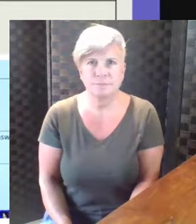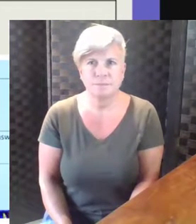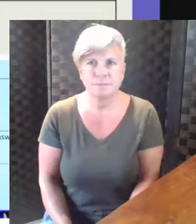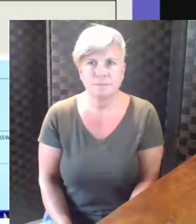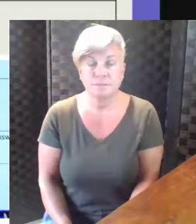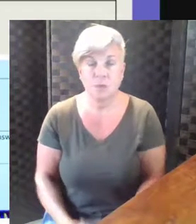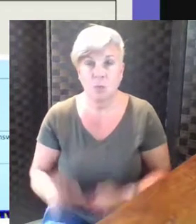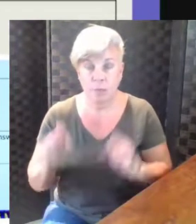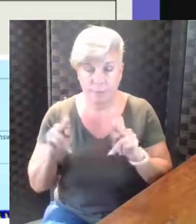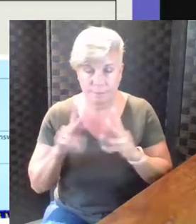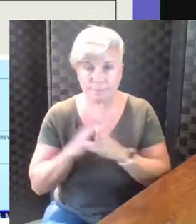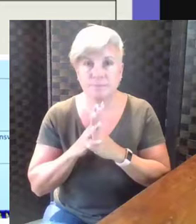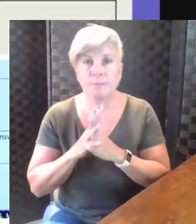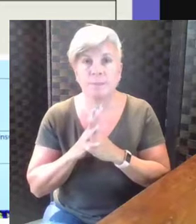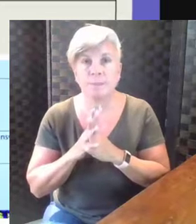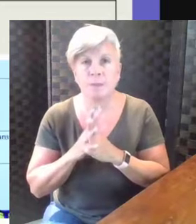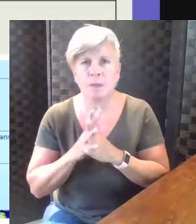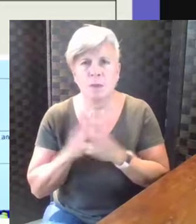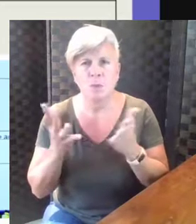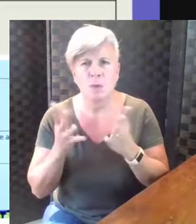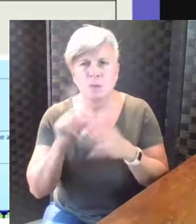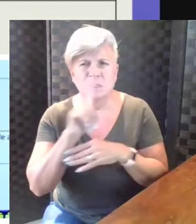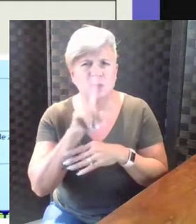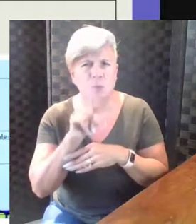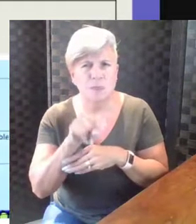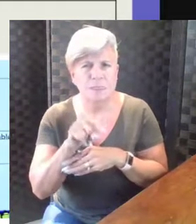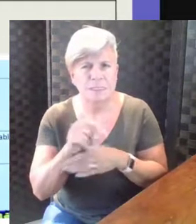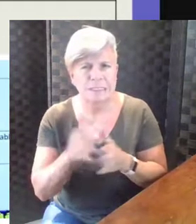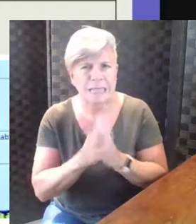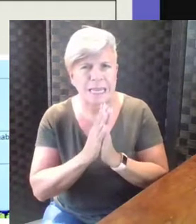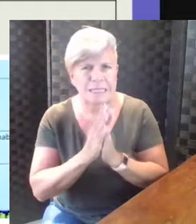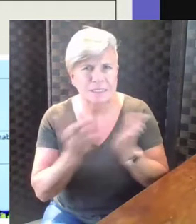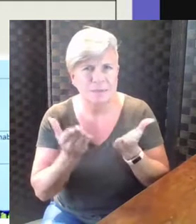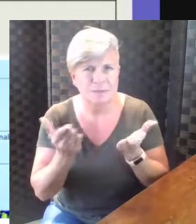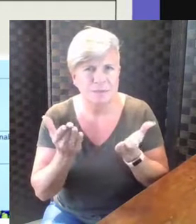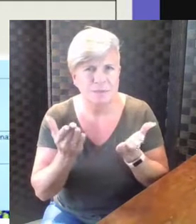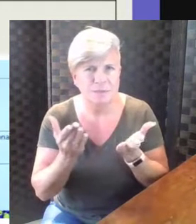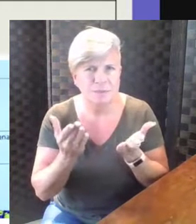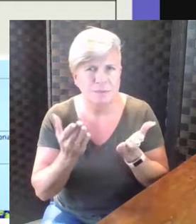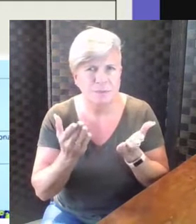All right, so what was the question they were asking us here?